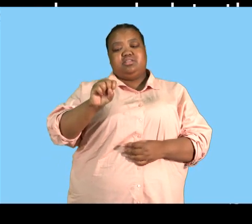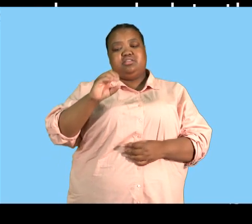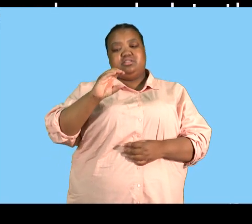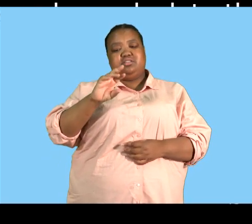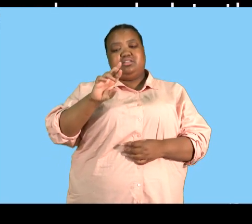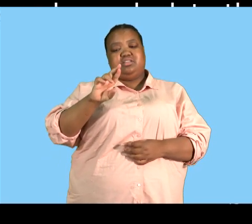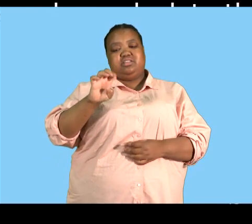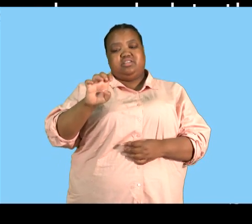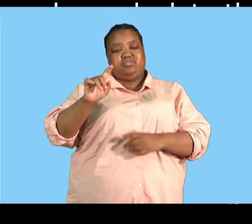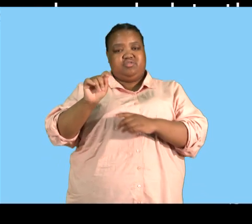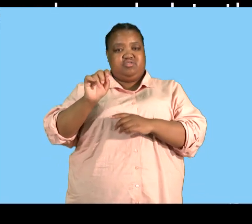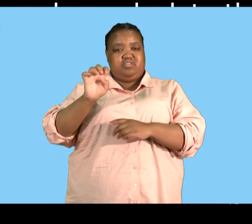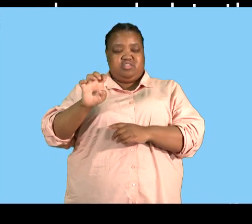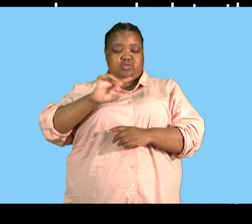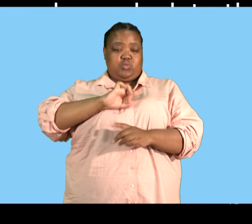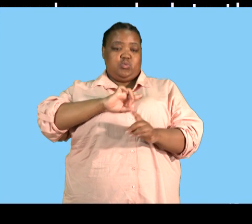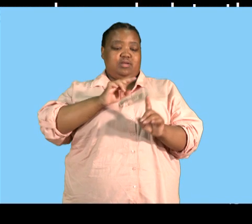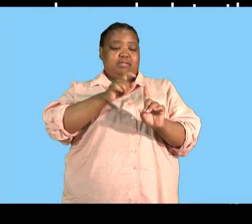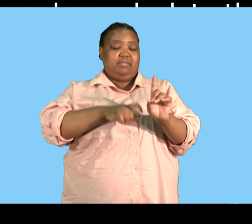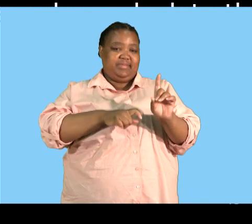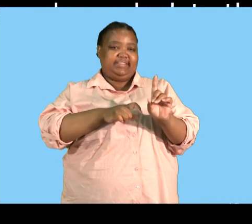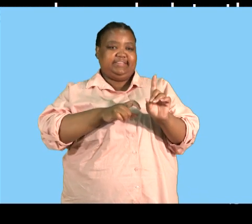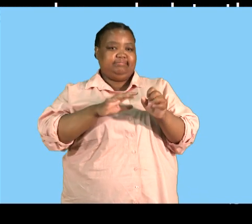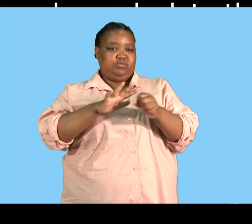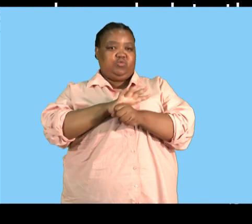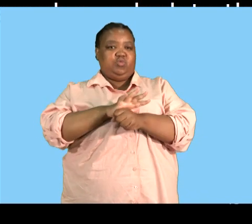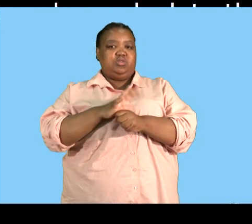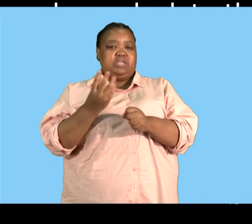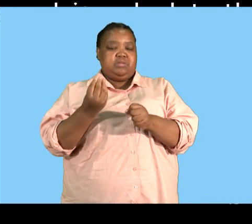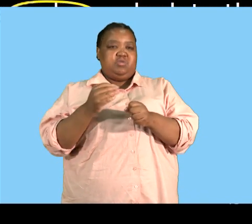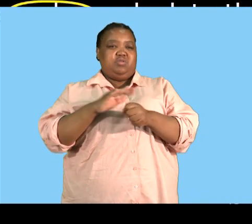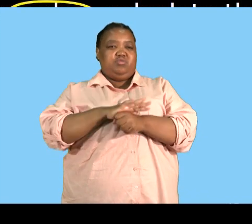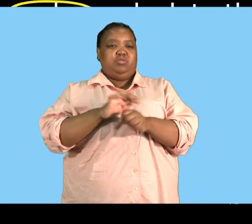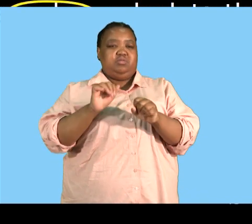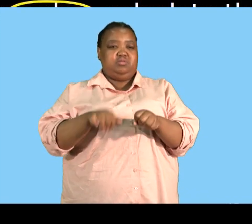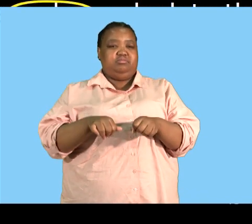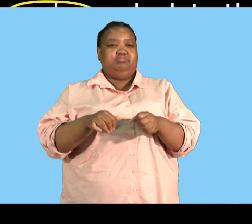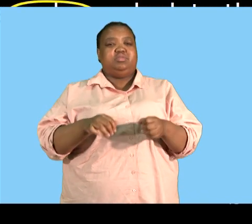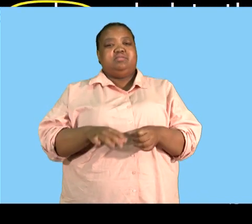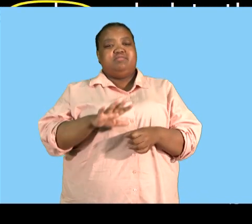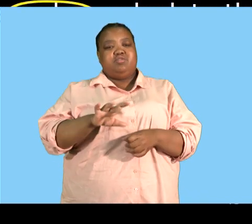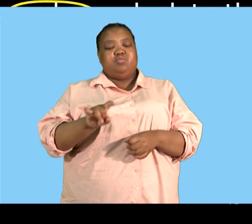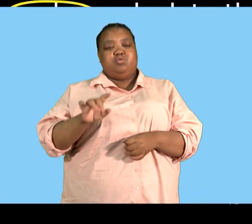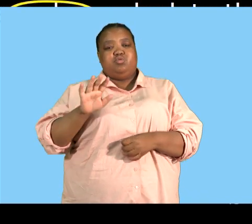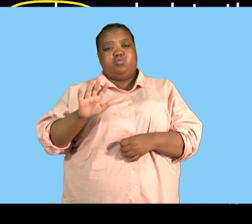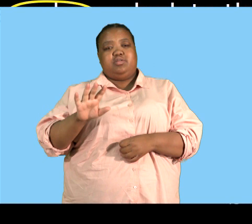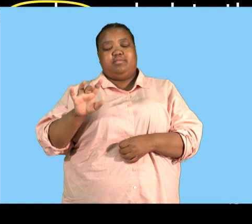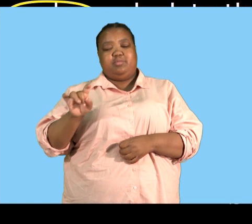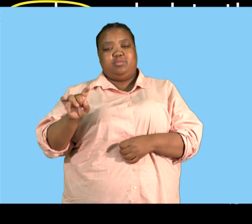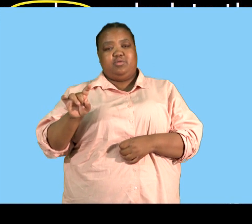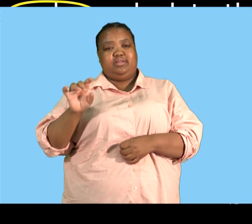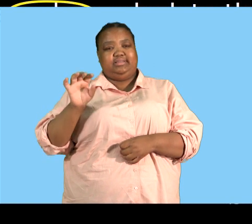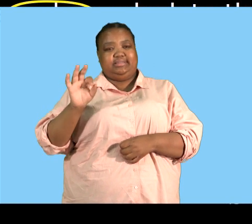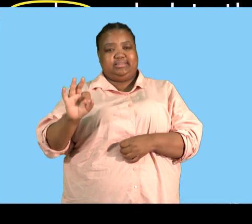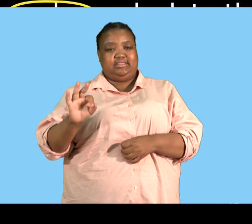5.1.3, if 45% of the people attending the dance are males, calculate the males at the